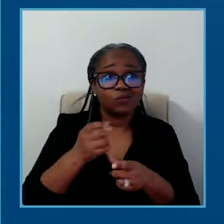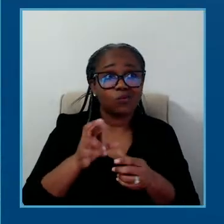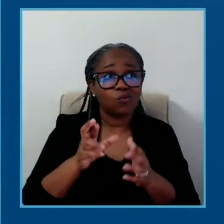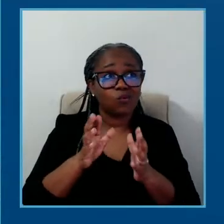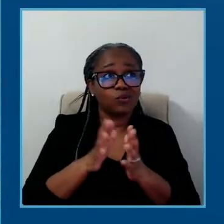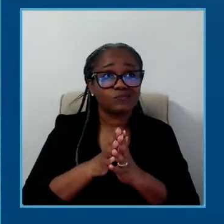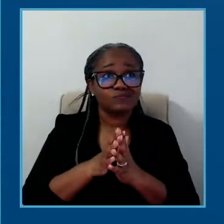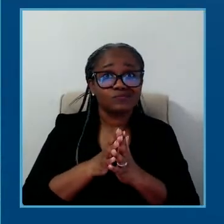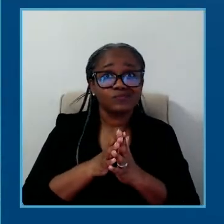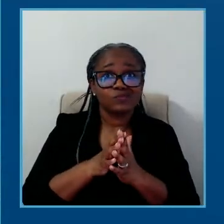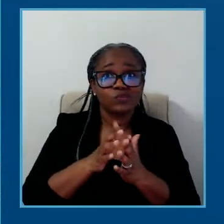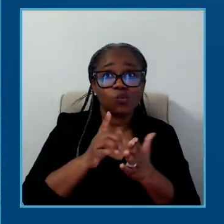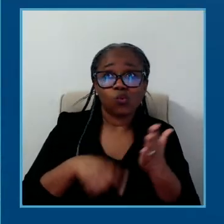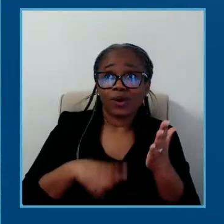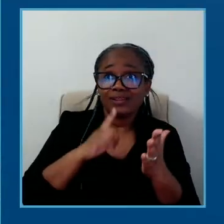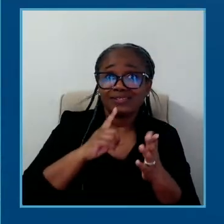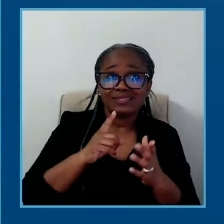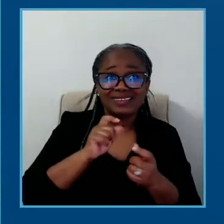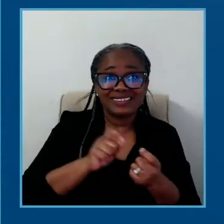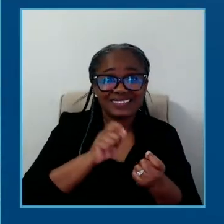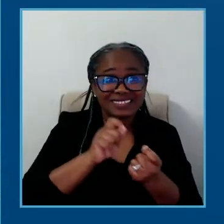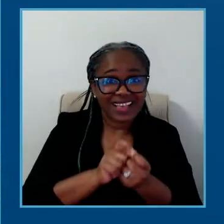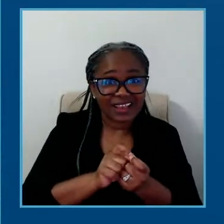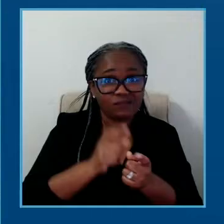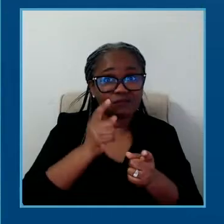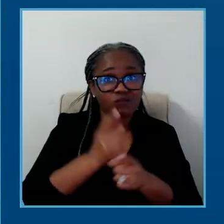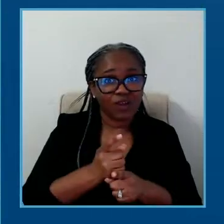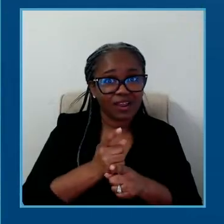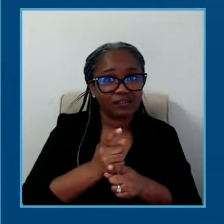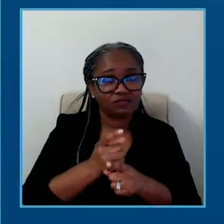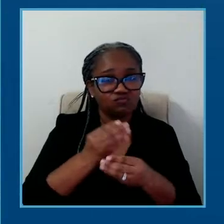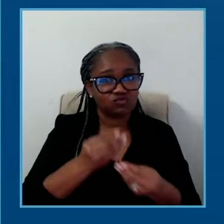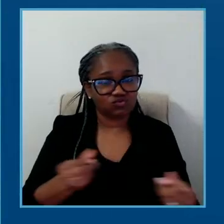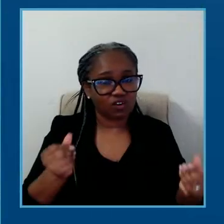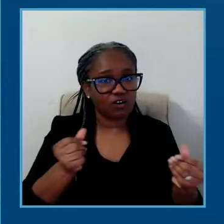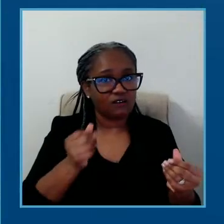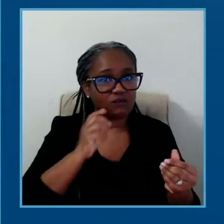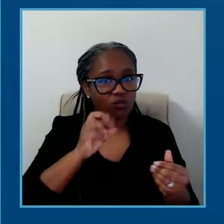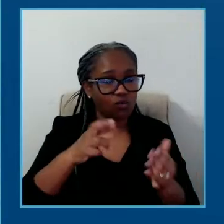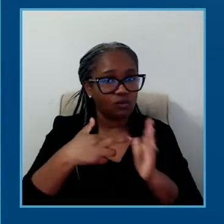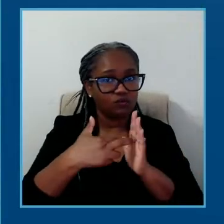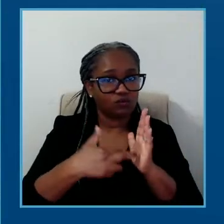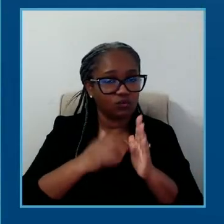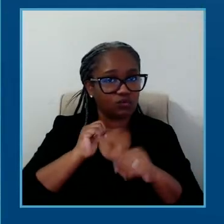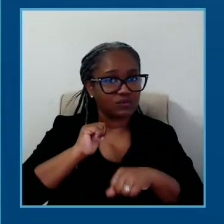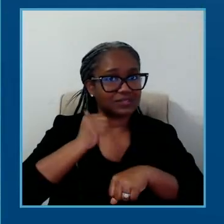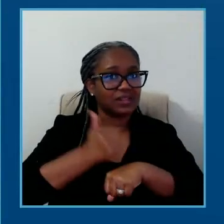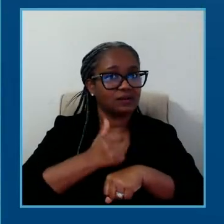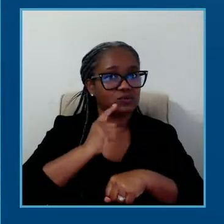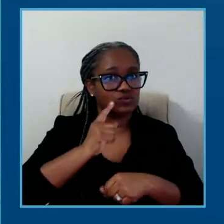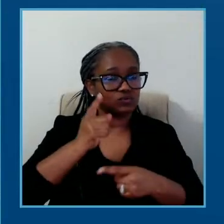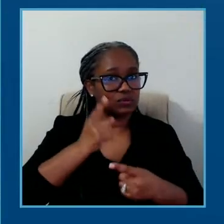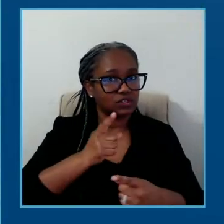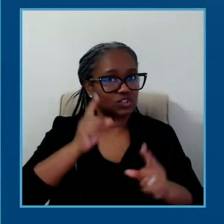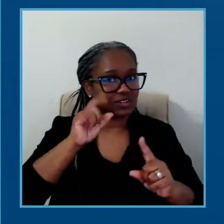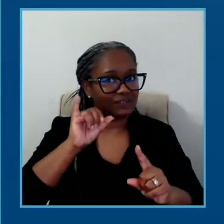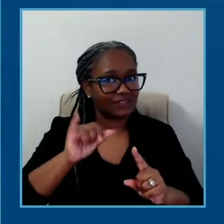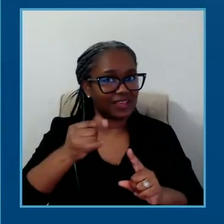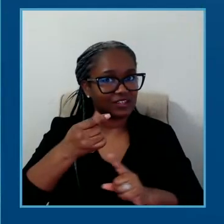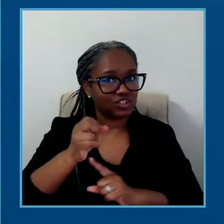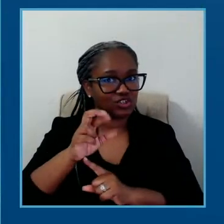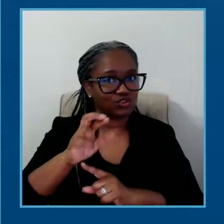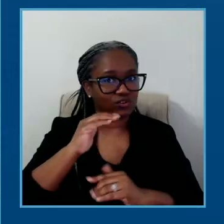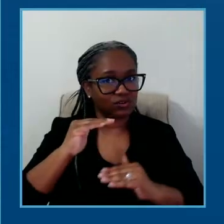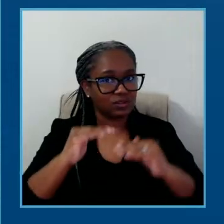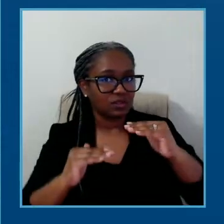provision will be made? What is the exact right provision in order to achieve that gender disparity, which is the